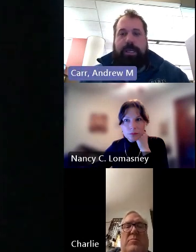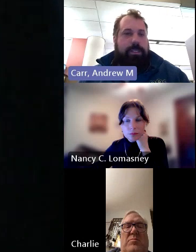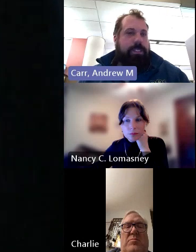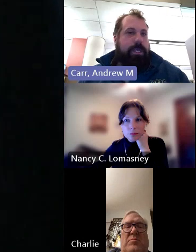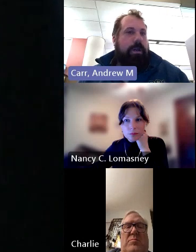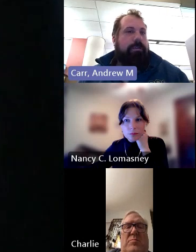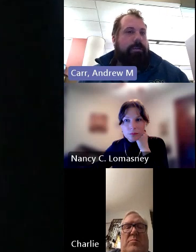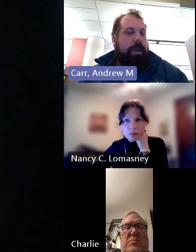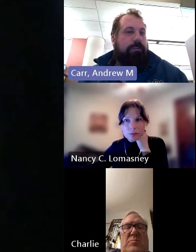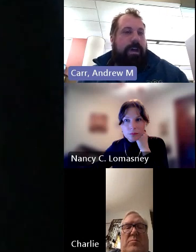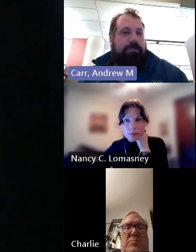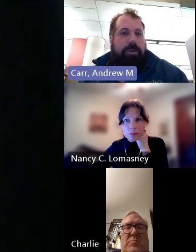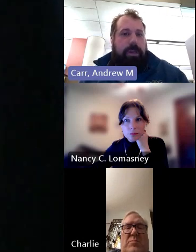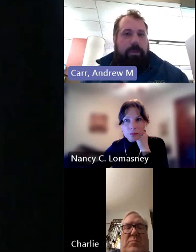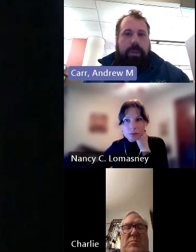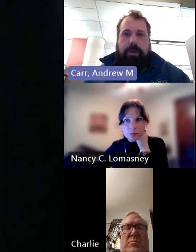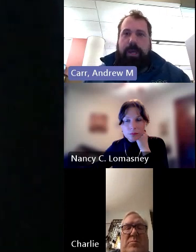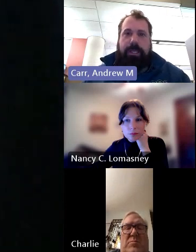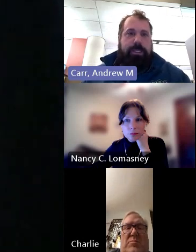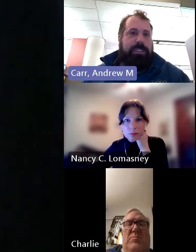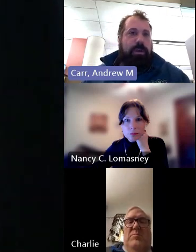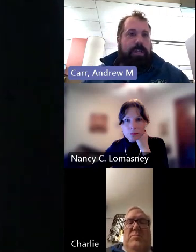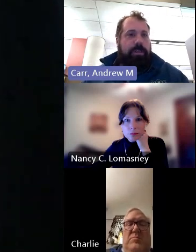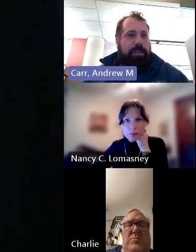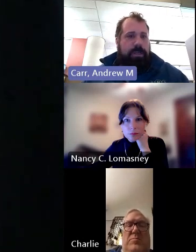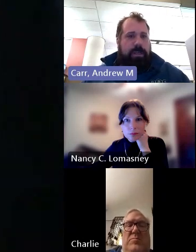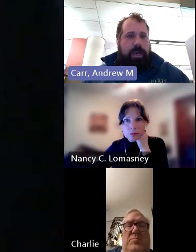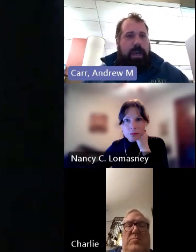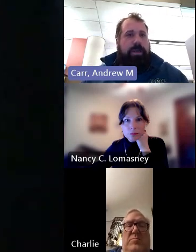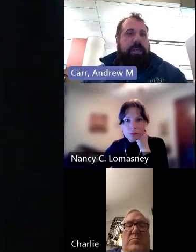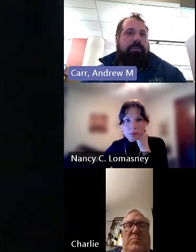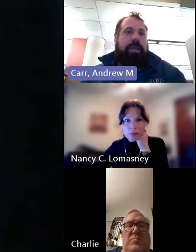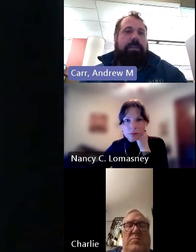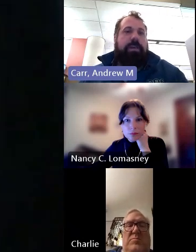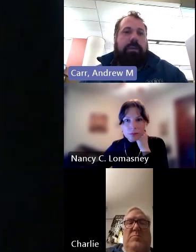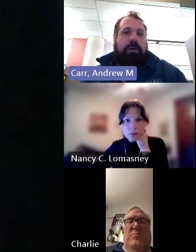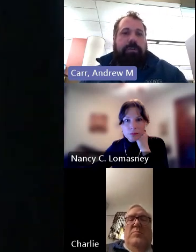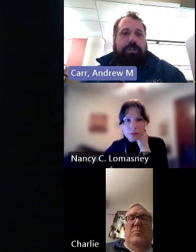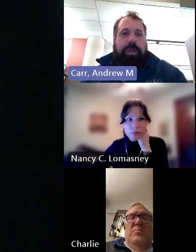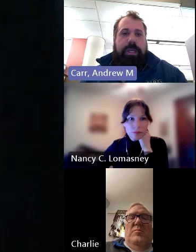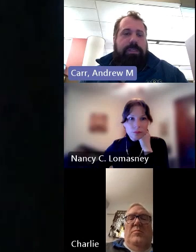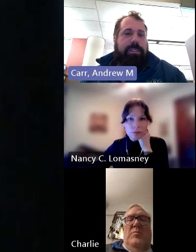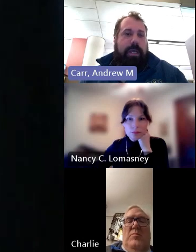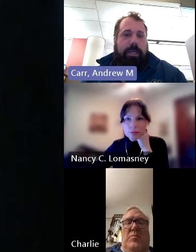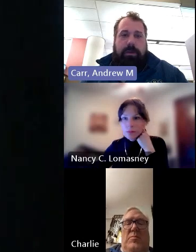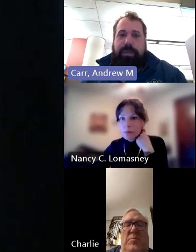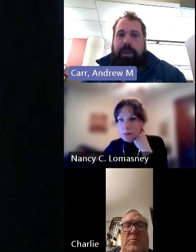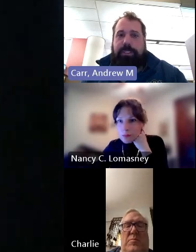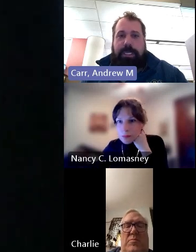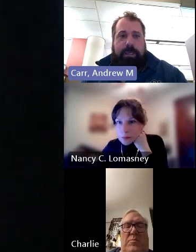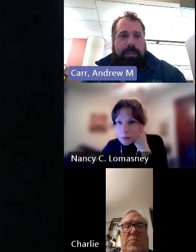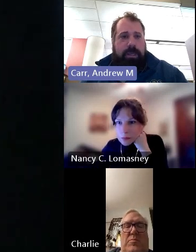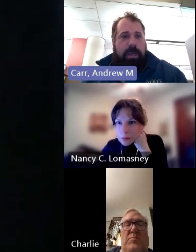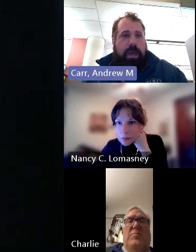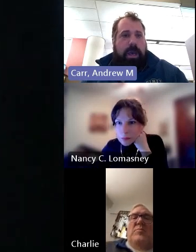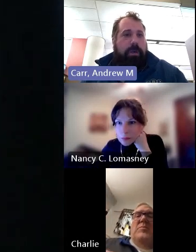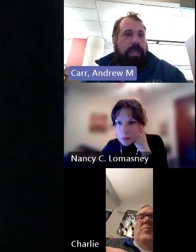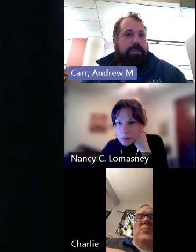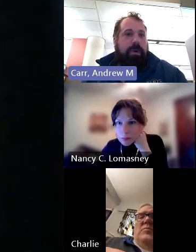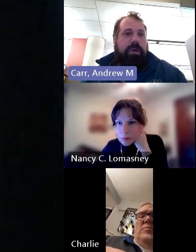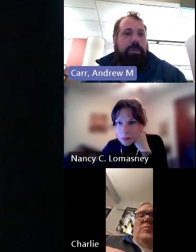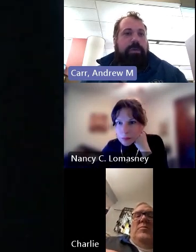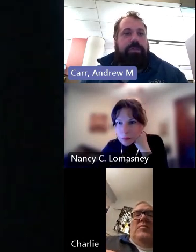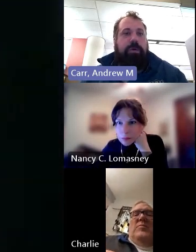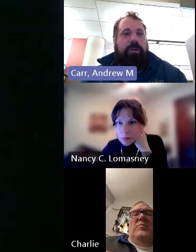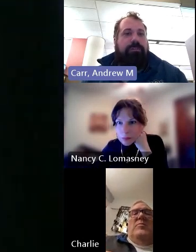All right, seeing it's now 5:30, we can go ahead and get started. Good evening, and thank you all for joining us here at PRT. We'd